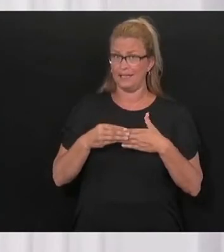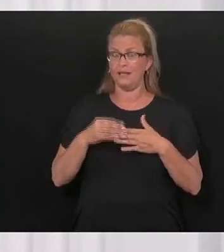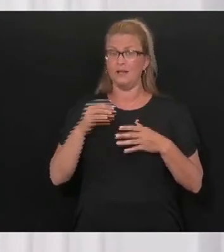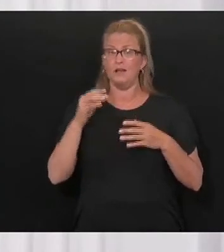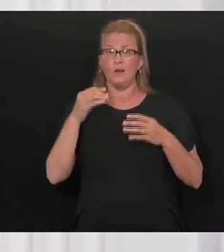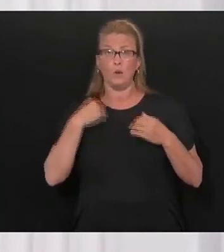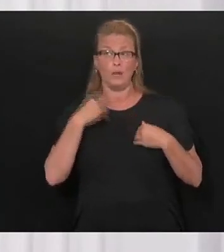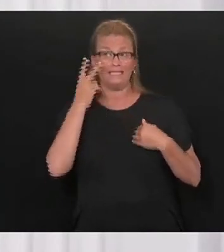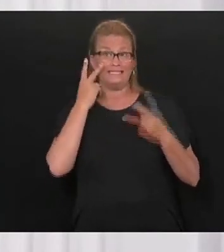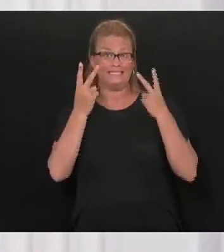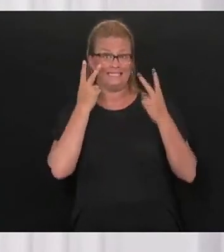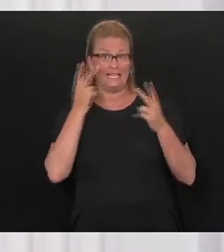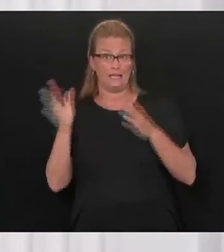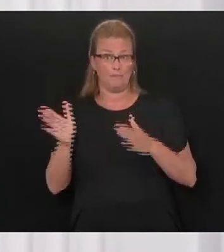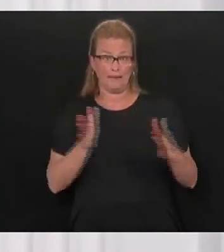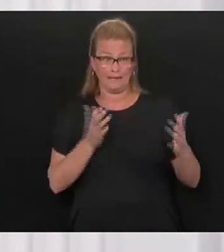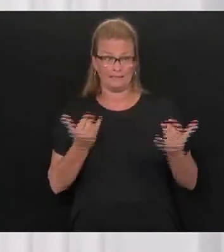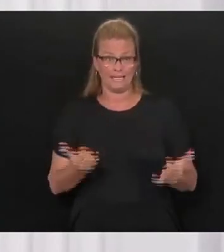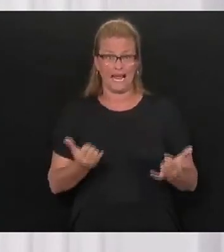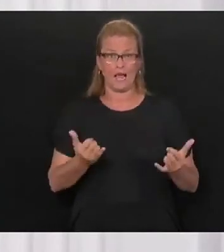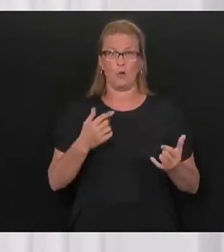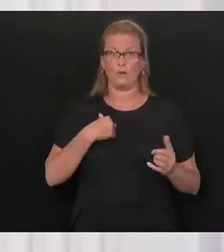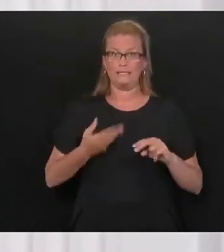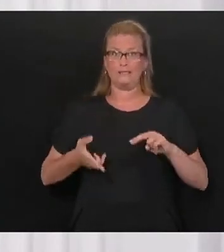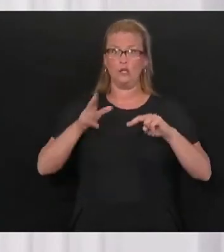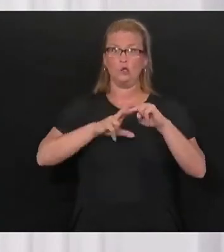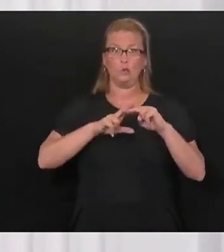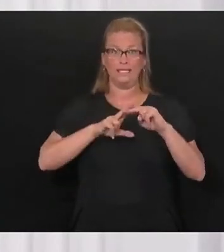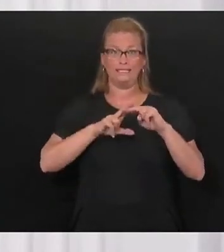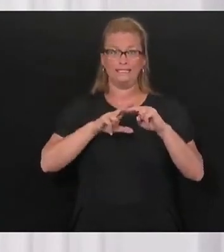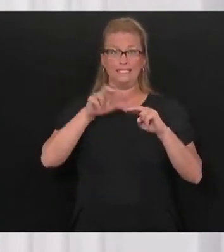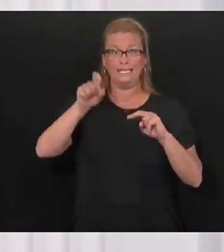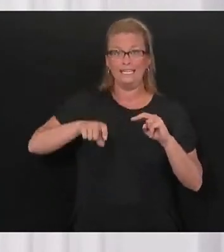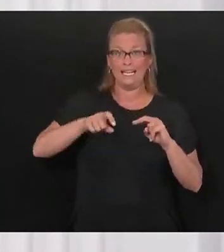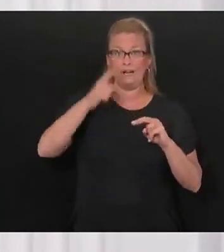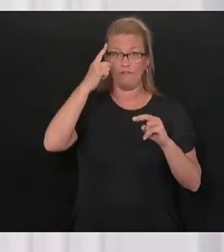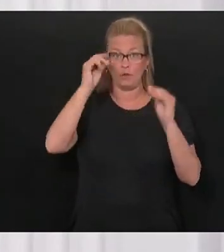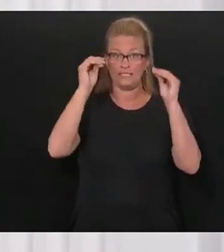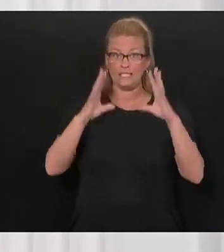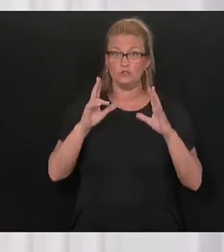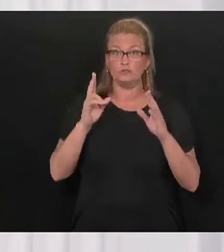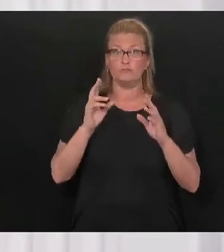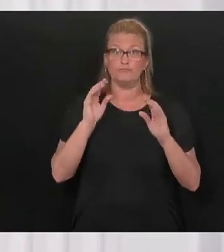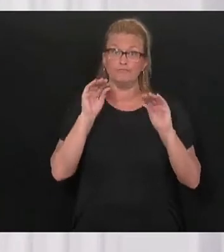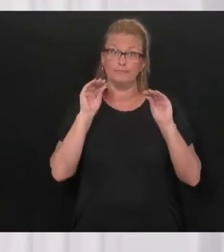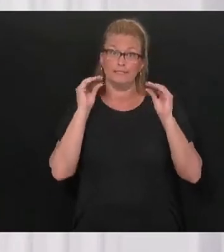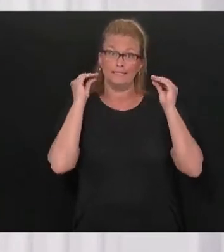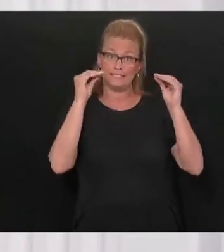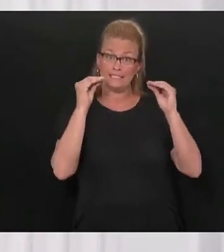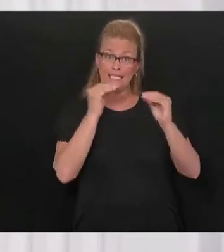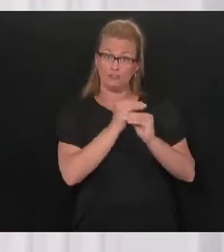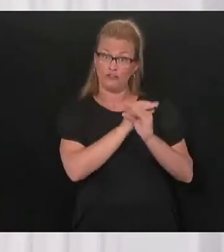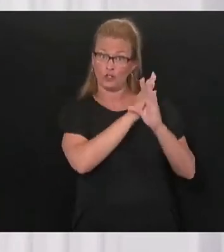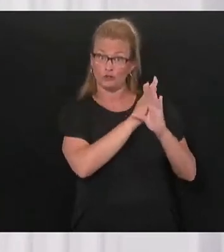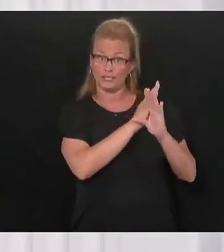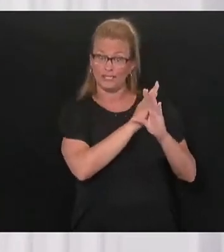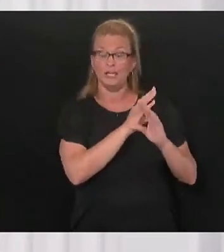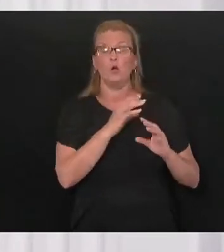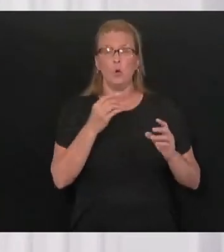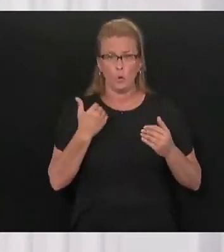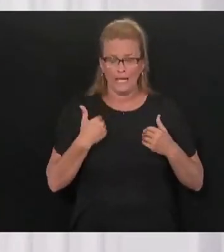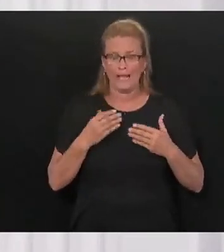We're seeing an increase in need for teachers that might have to teach virtually. So I think there is a lot of flexibility,